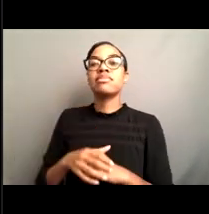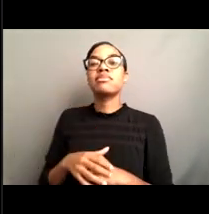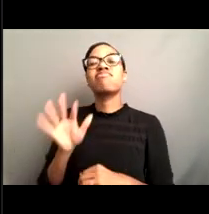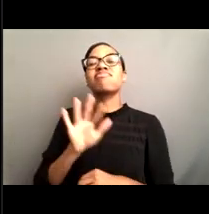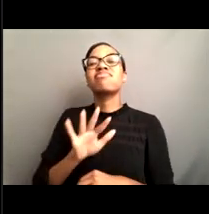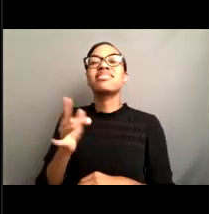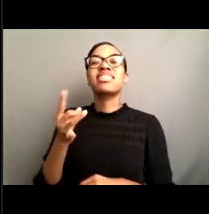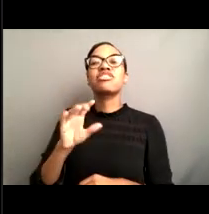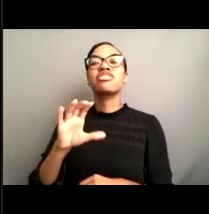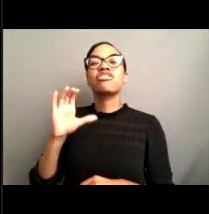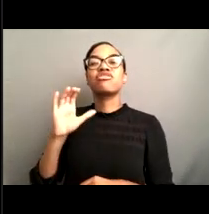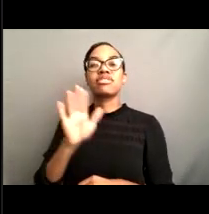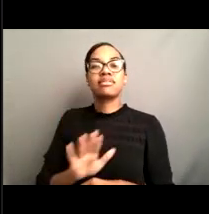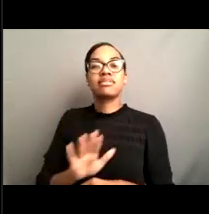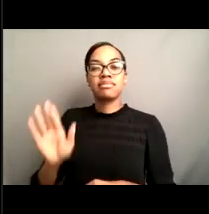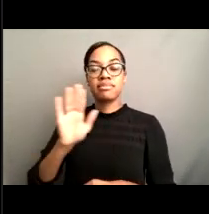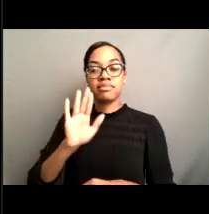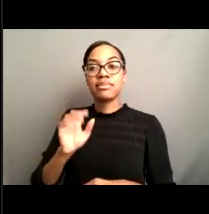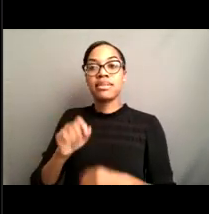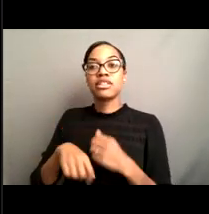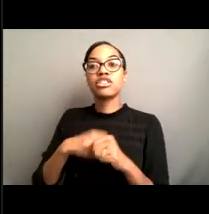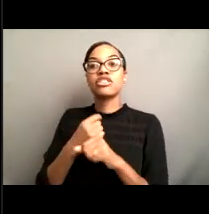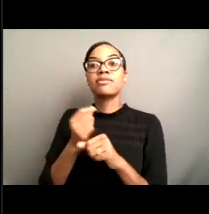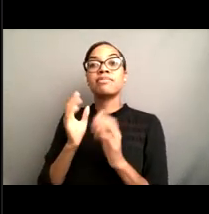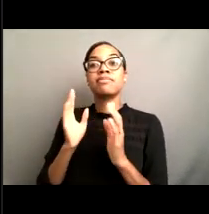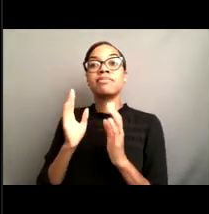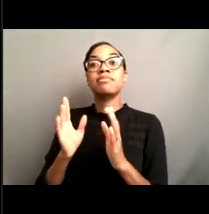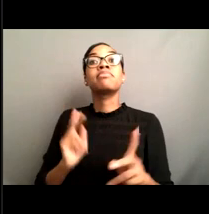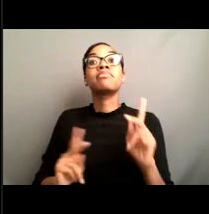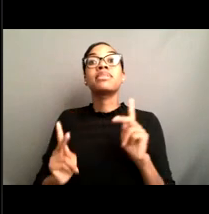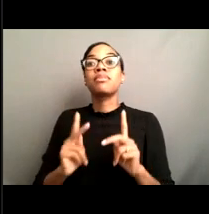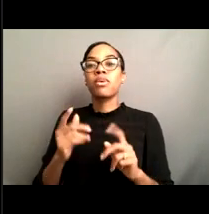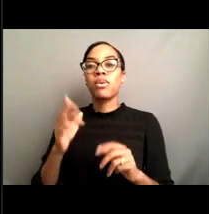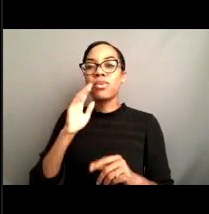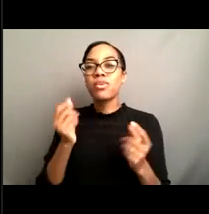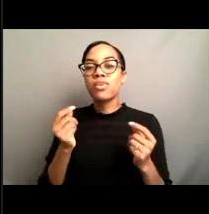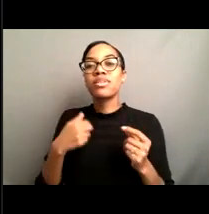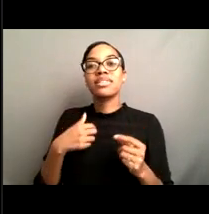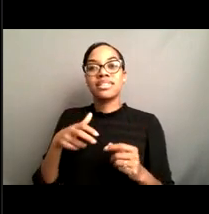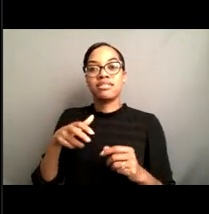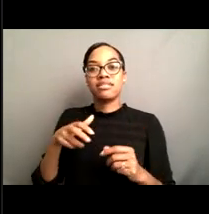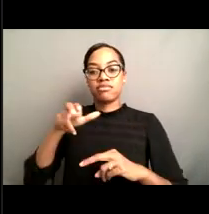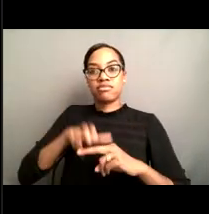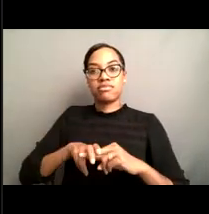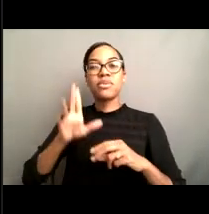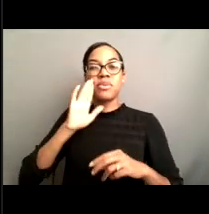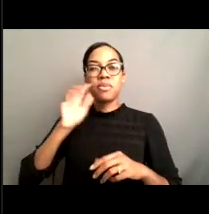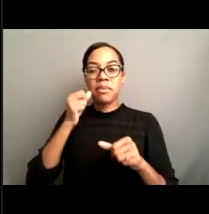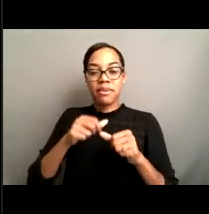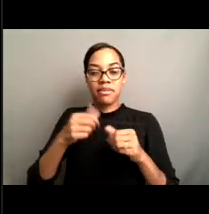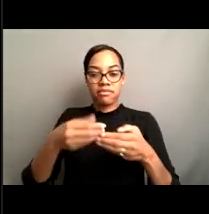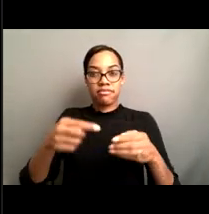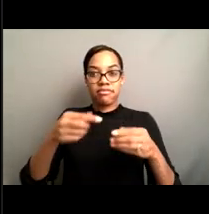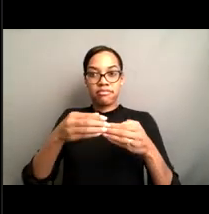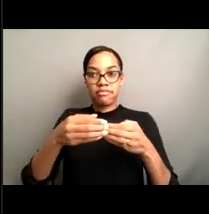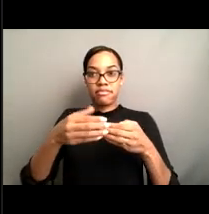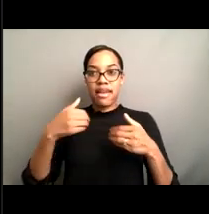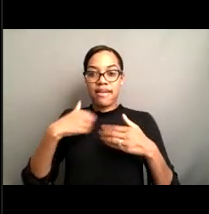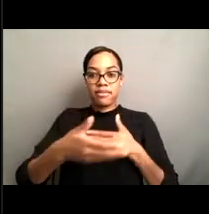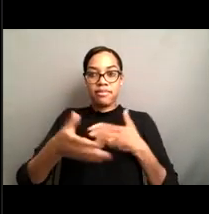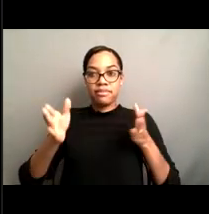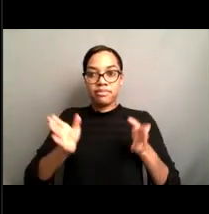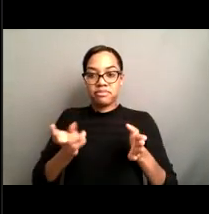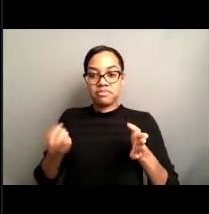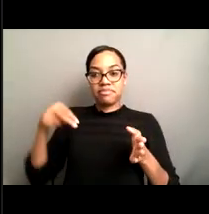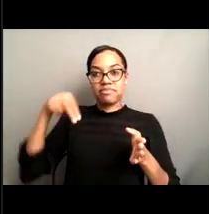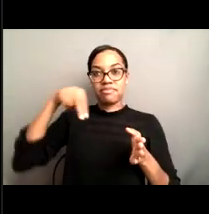cases, people rode the balloons. They'd hang in a basket beneath the balloon. They'd have a lot of weather instruments, and they would fly with the balloon and write